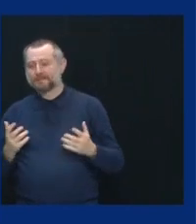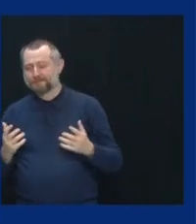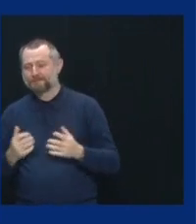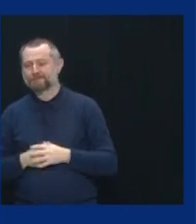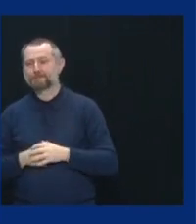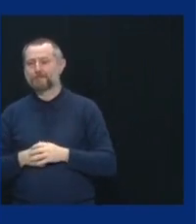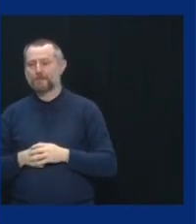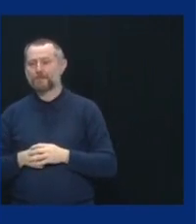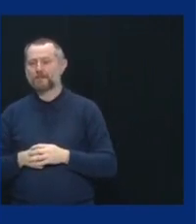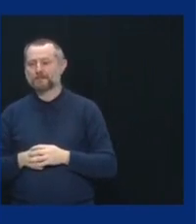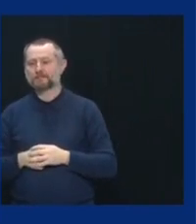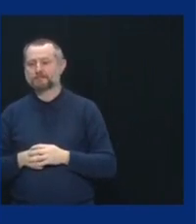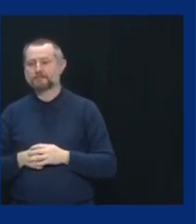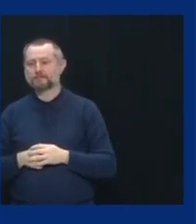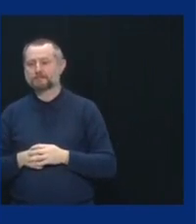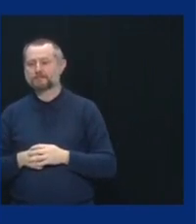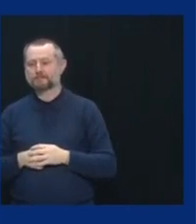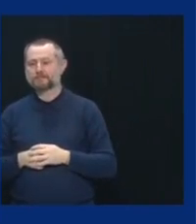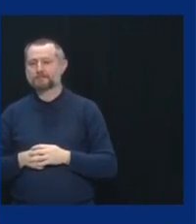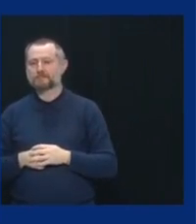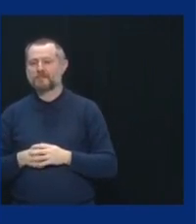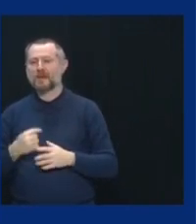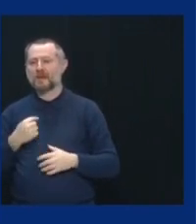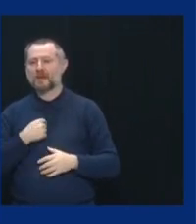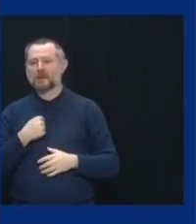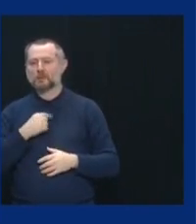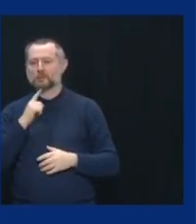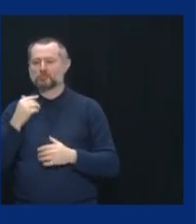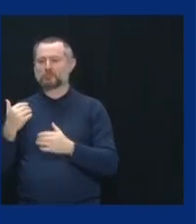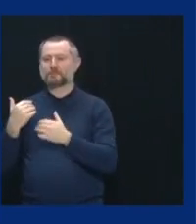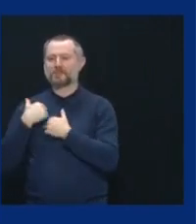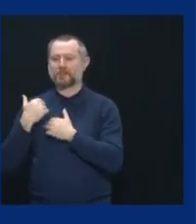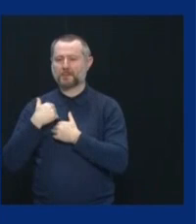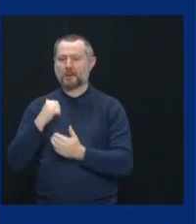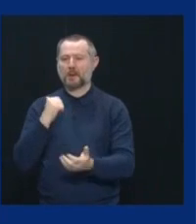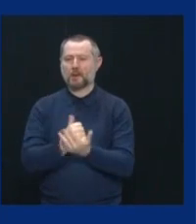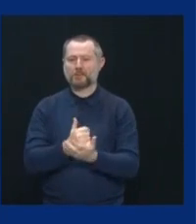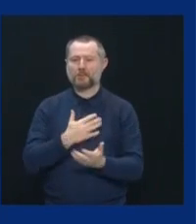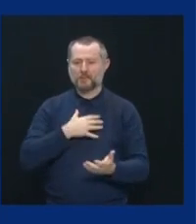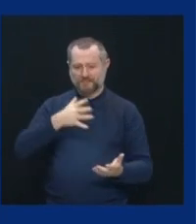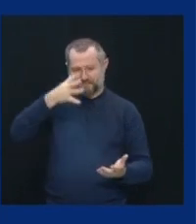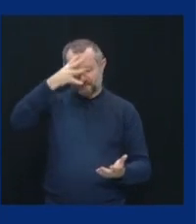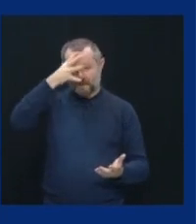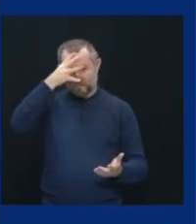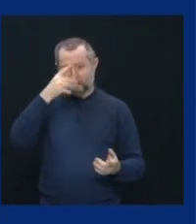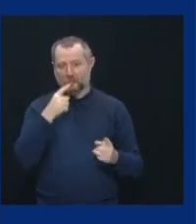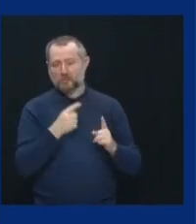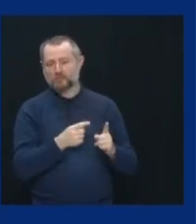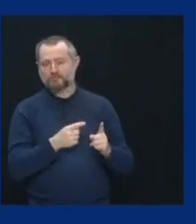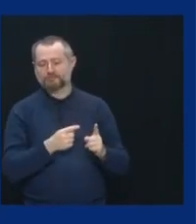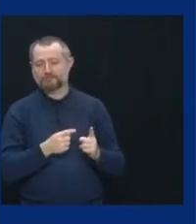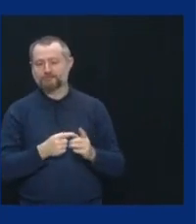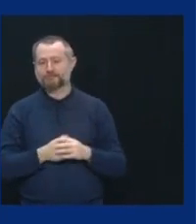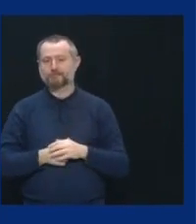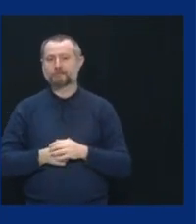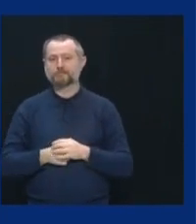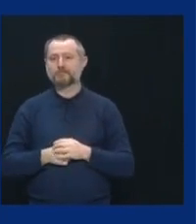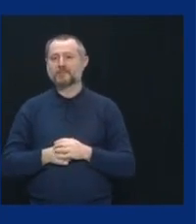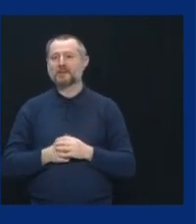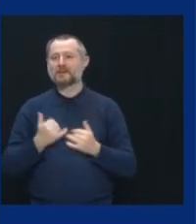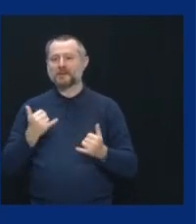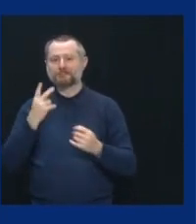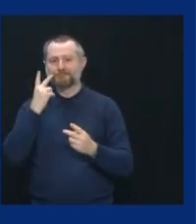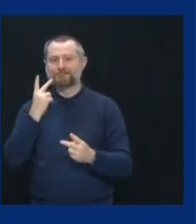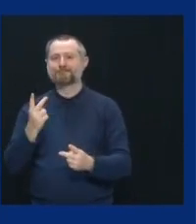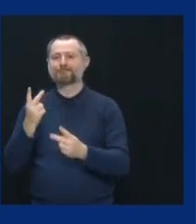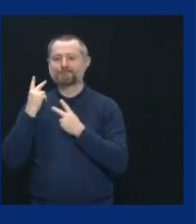was responsible to help him. And I often think about if I did